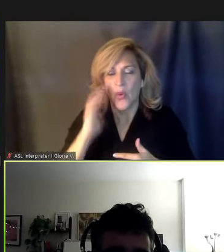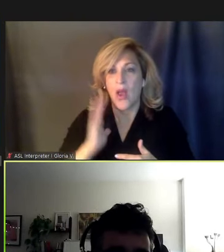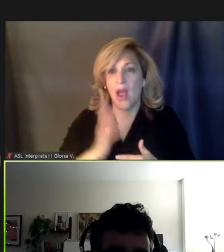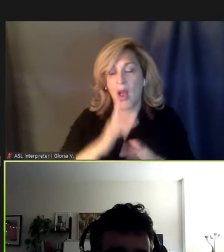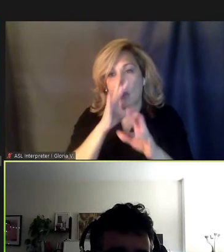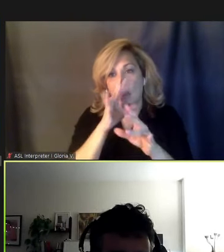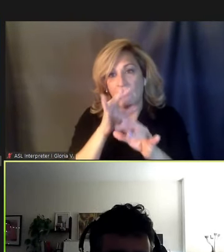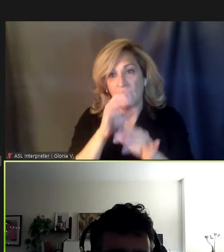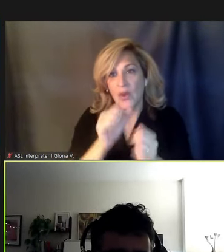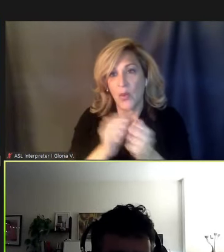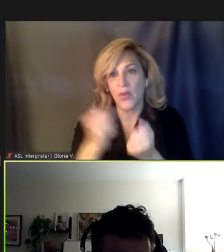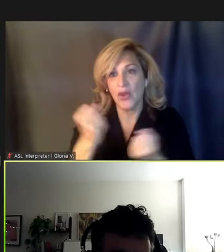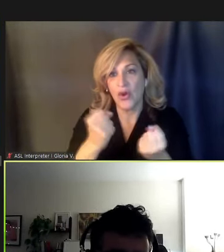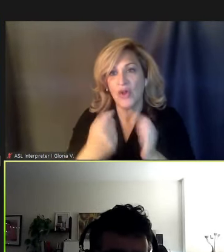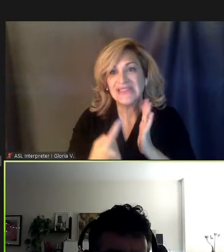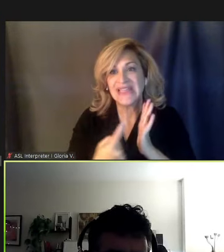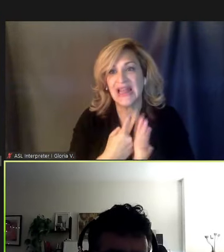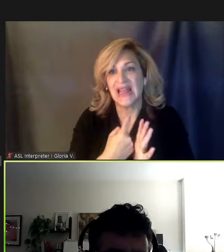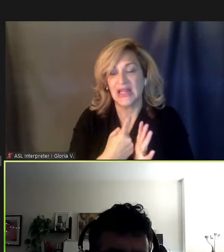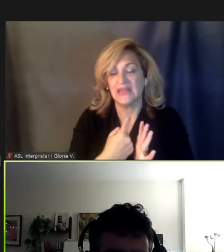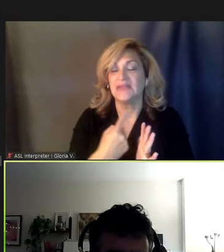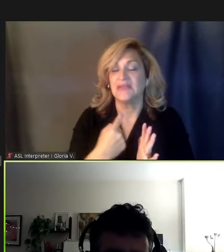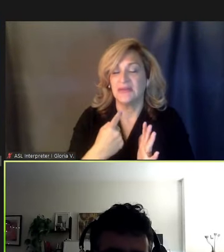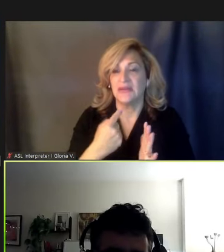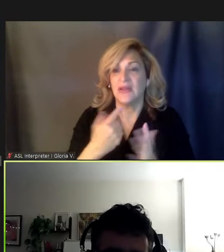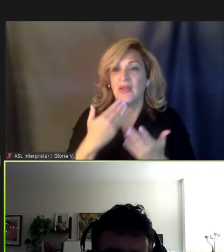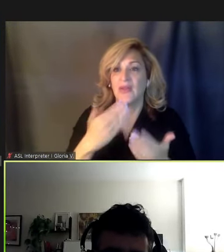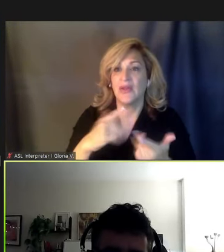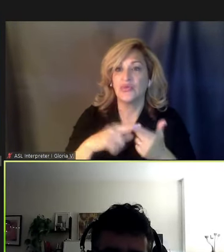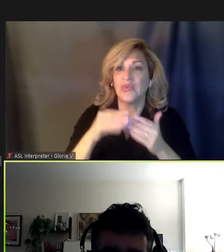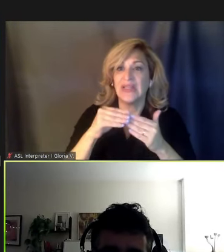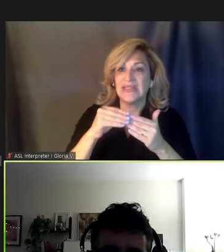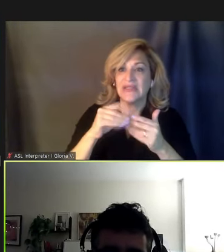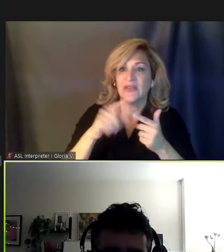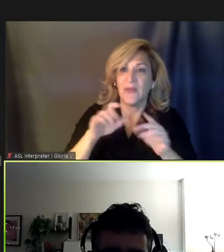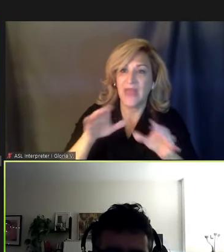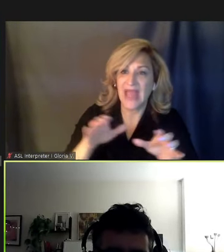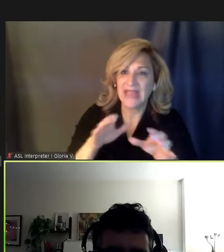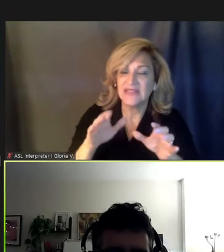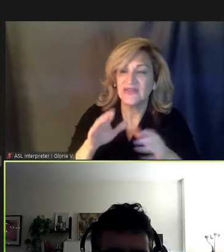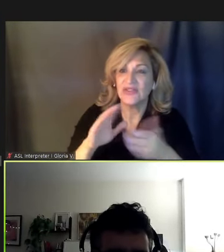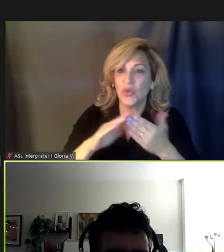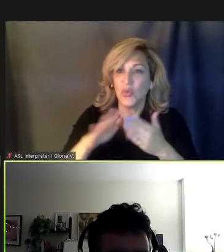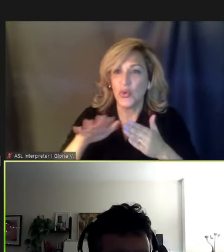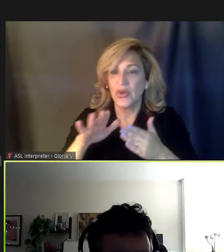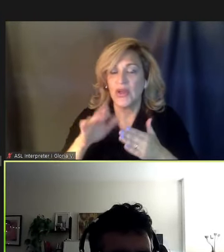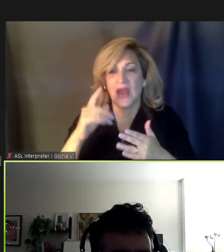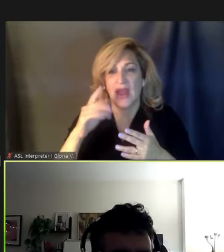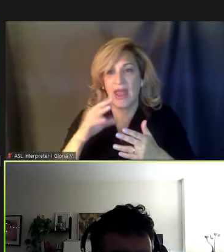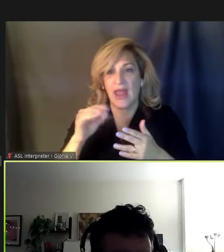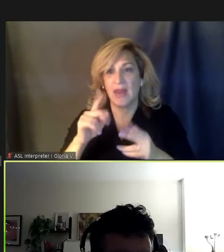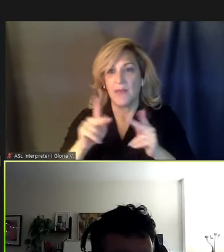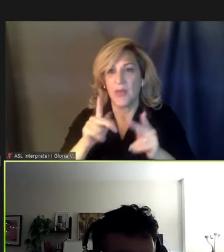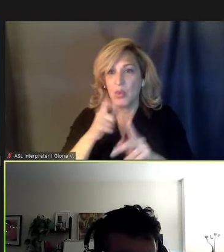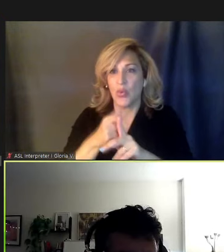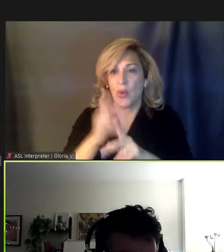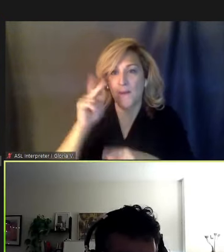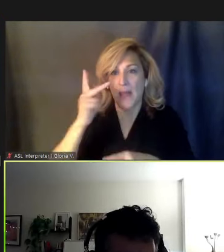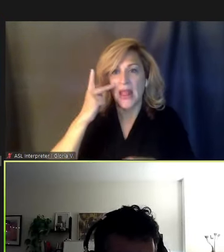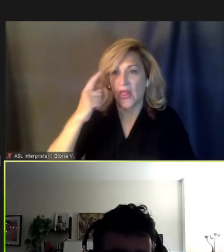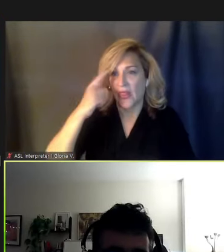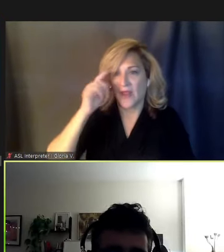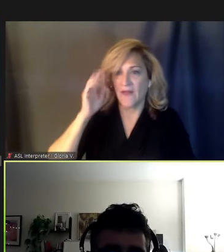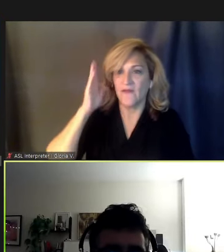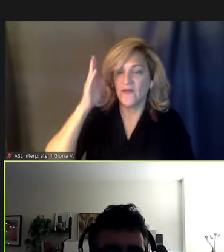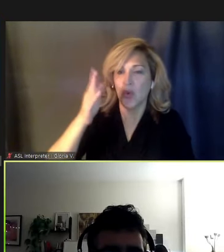us. Thanks to the leadership of our activist community and forward-thinking politicians, New York has become a much safer place for